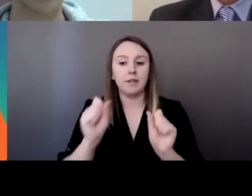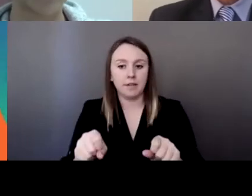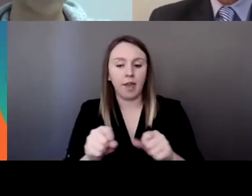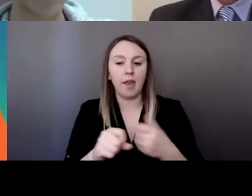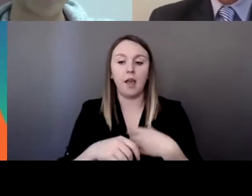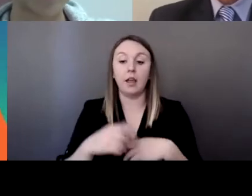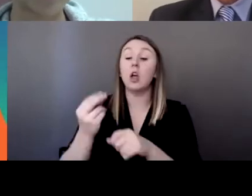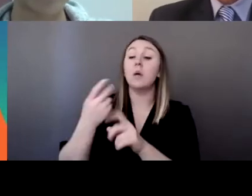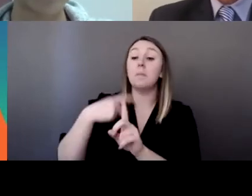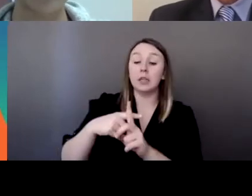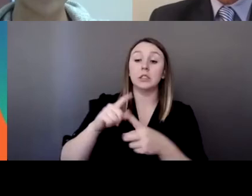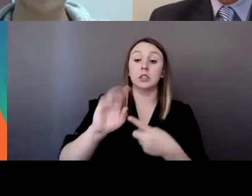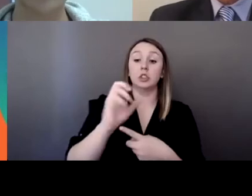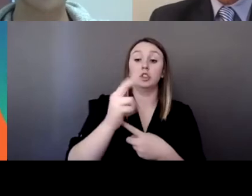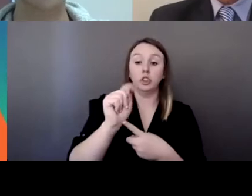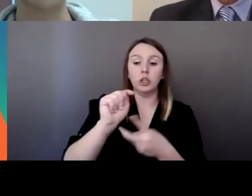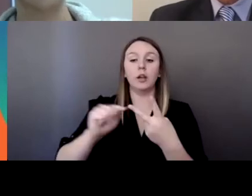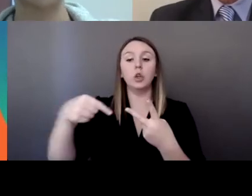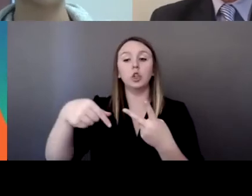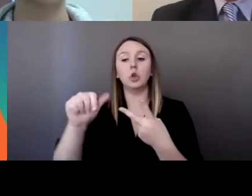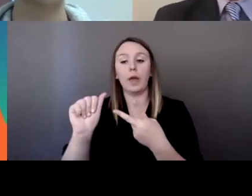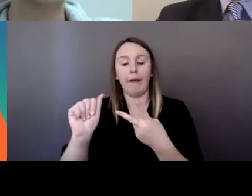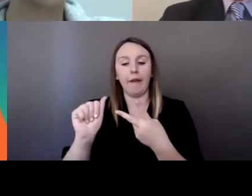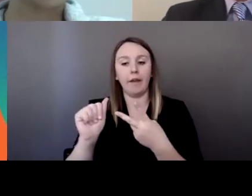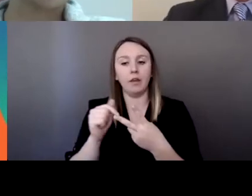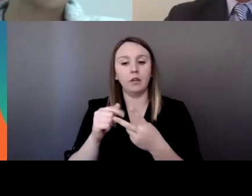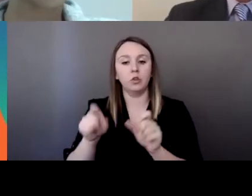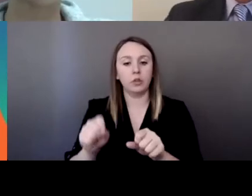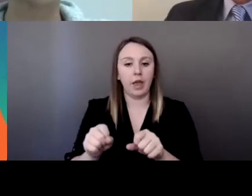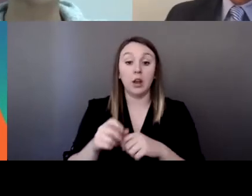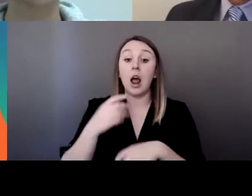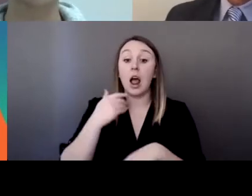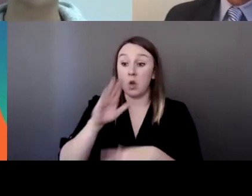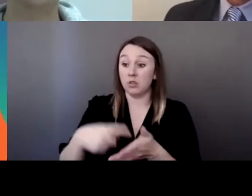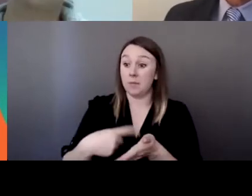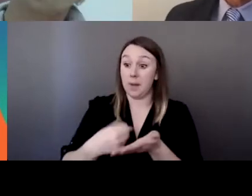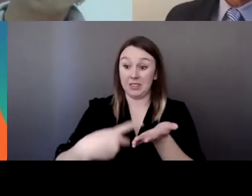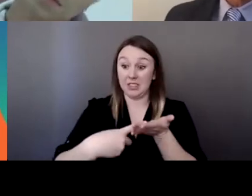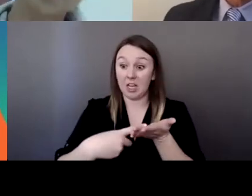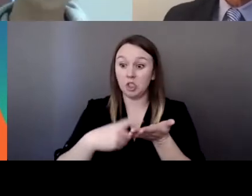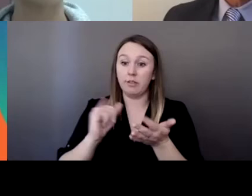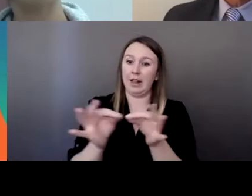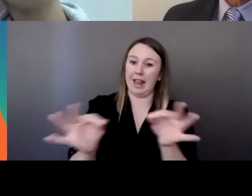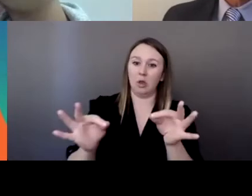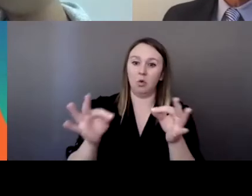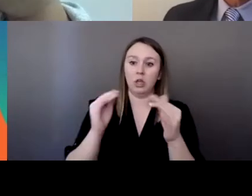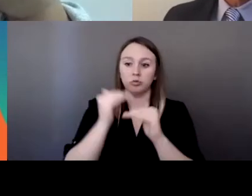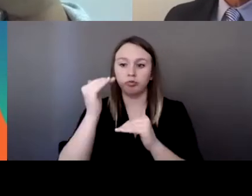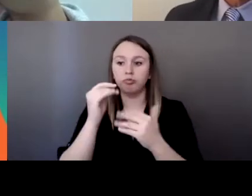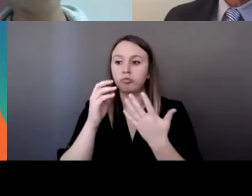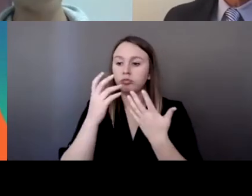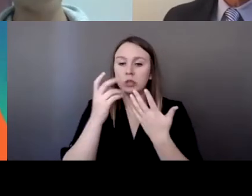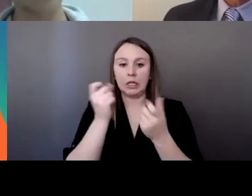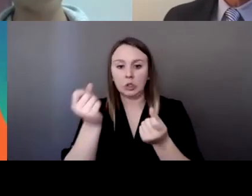well. I know that sometimes these discussions can use language that you may not be able to understand, or there's numbers that we drop that we